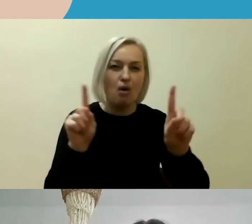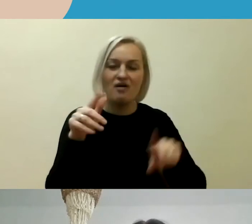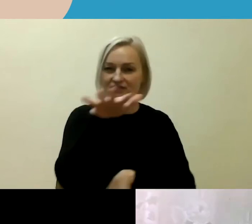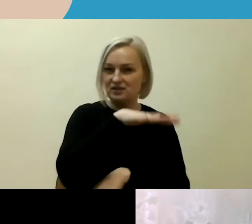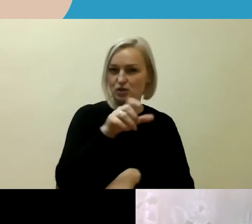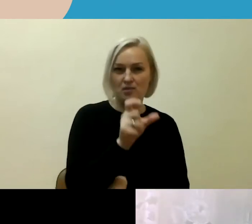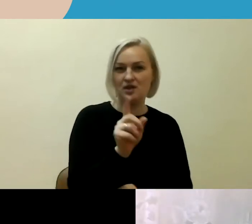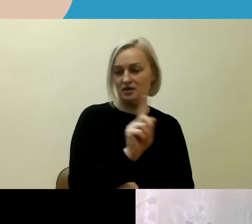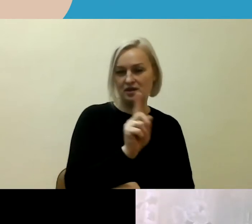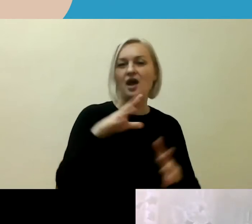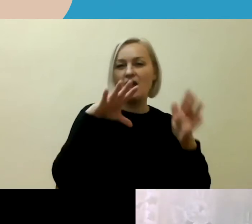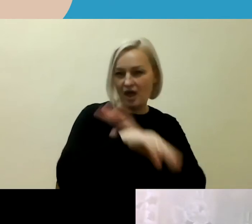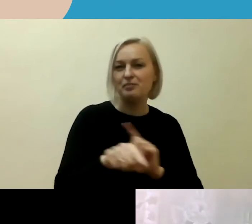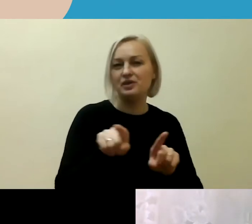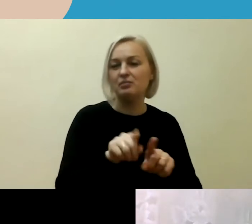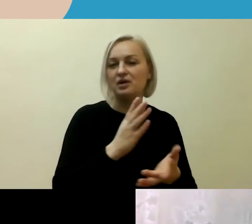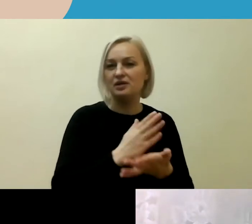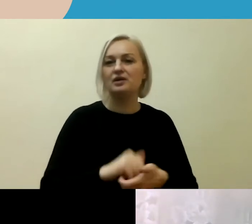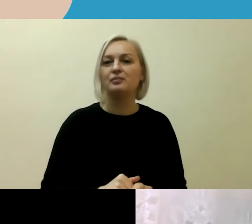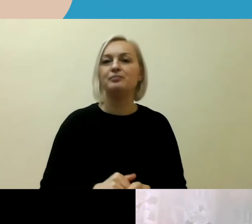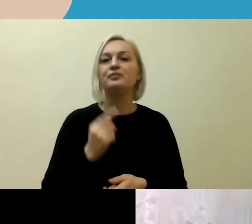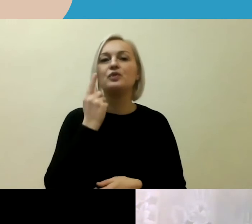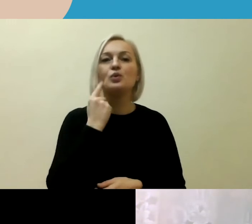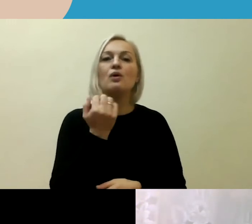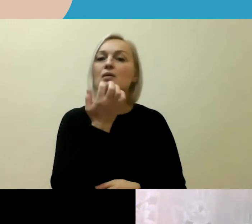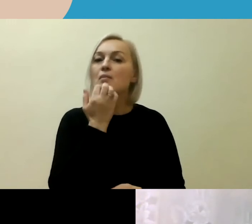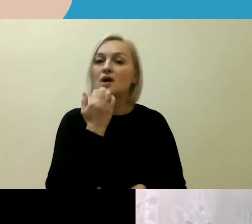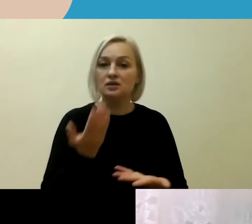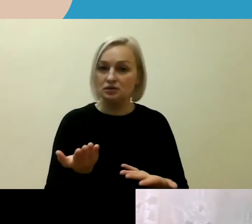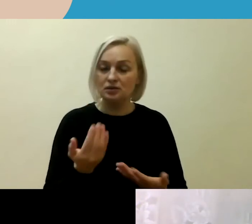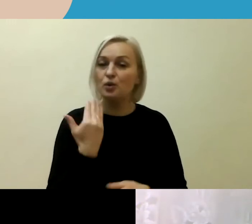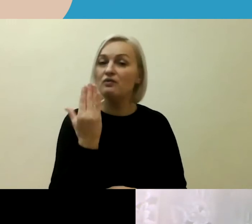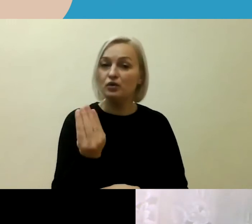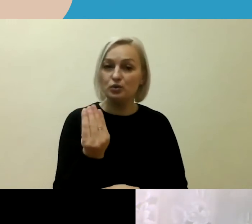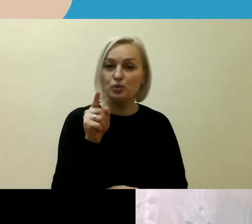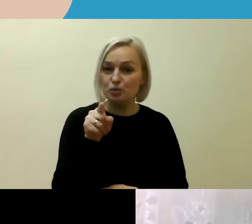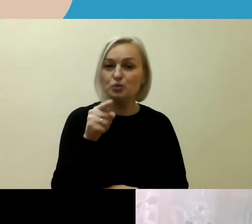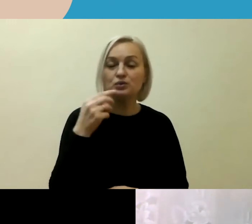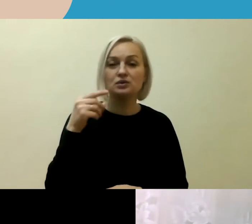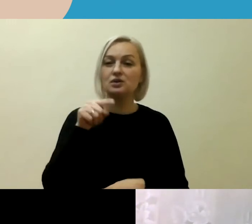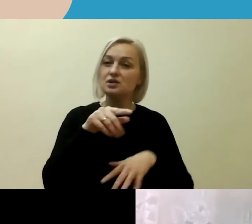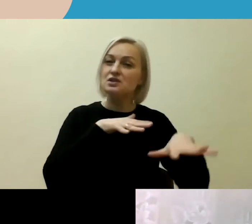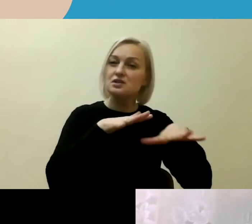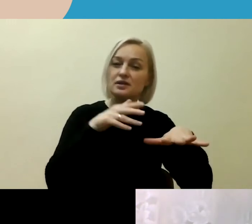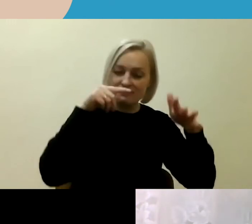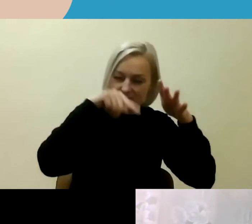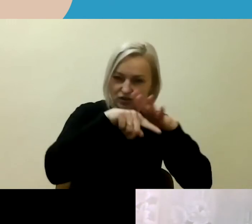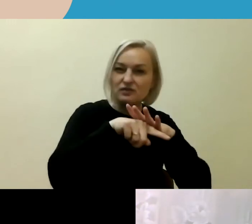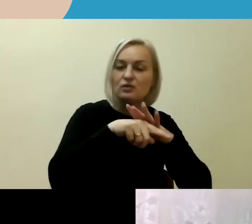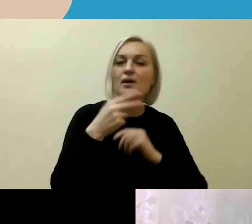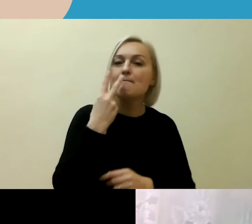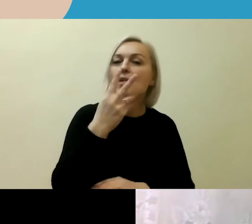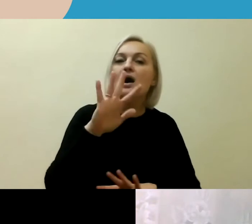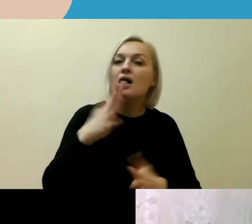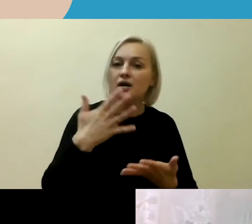Police is not an exceptional part of society. It is the reflection of the general society. But I would like to ask, how do